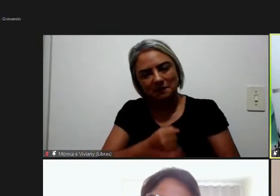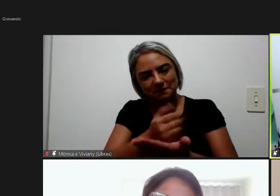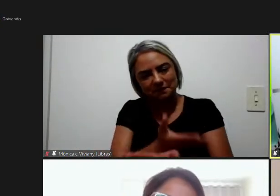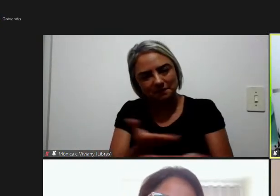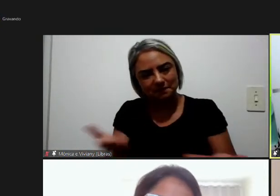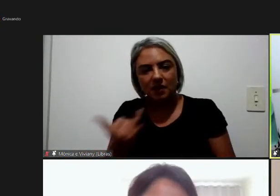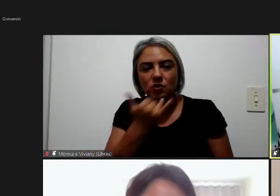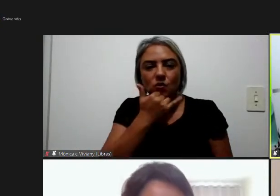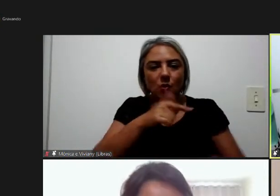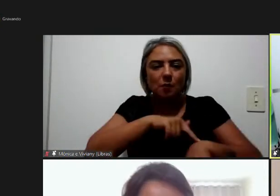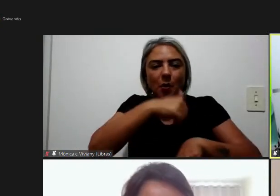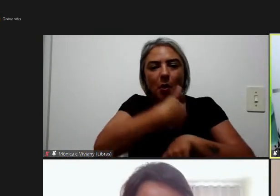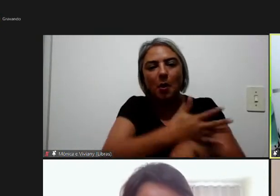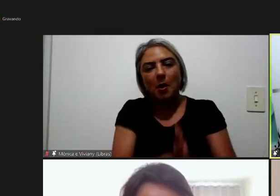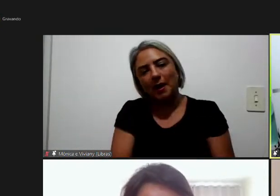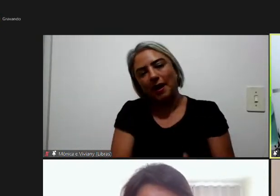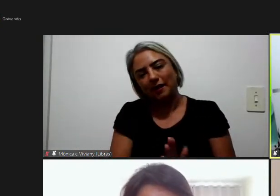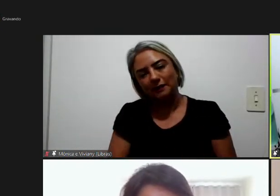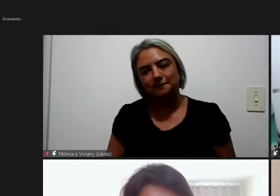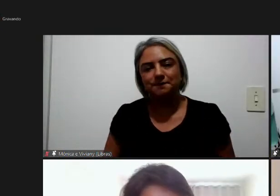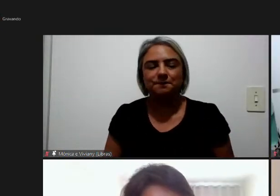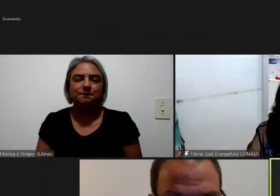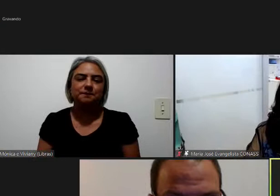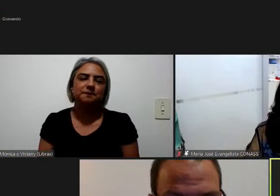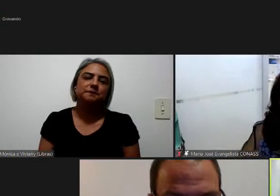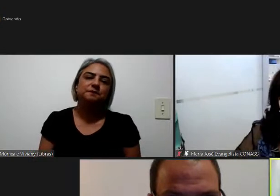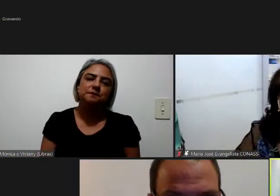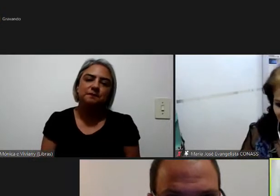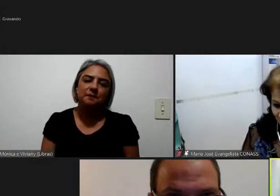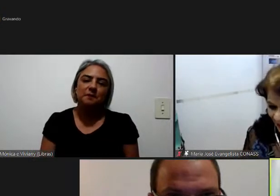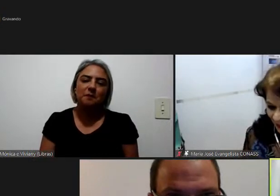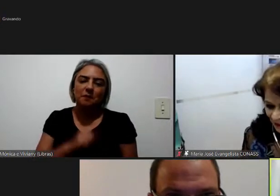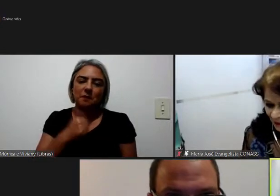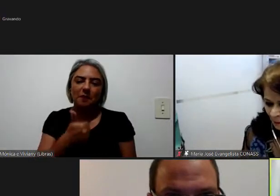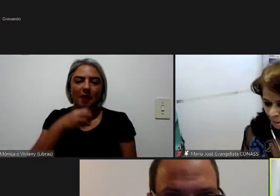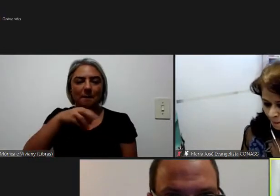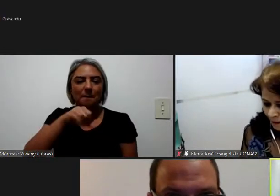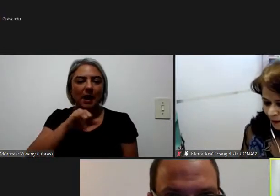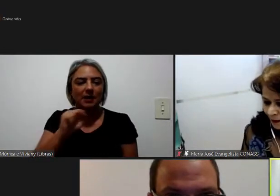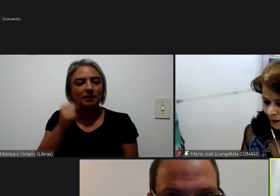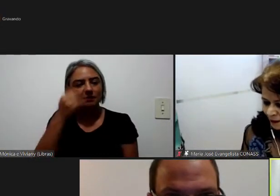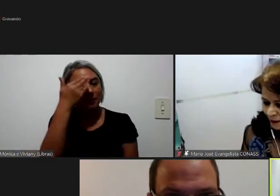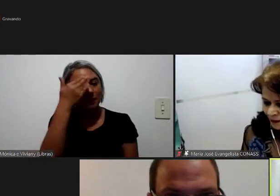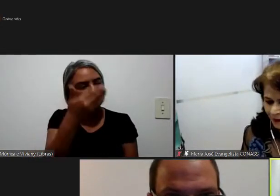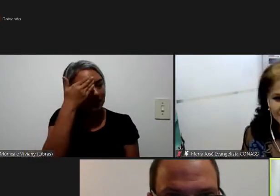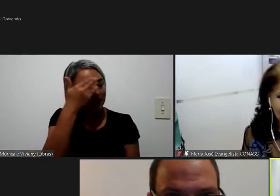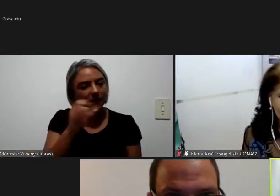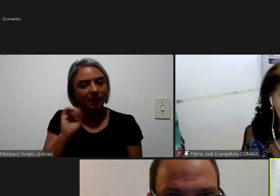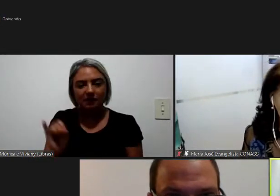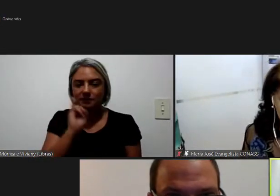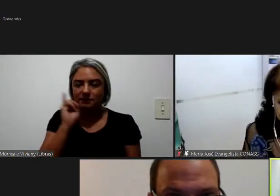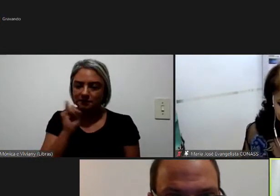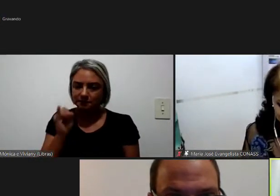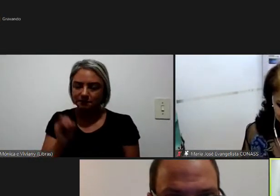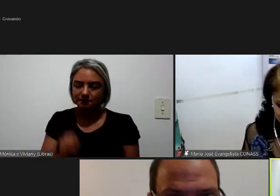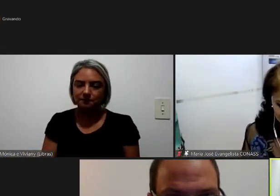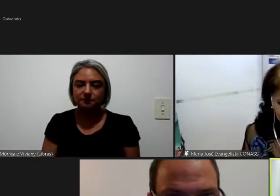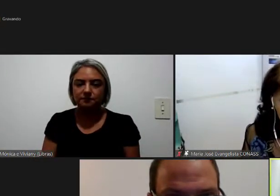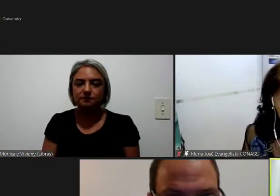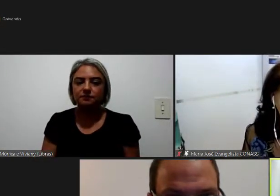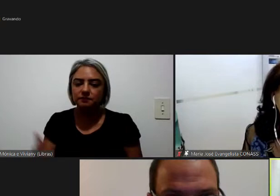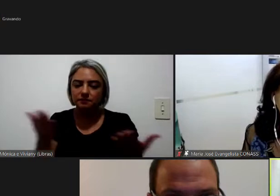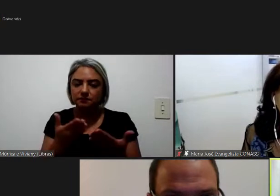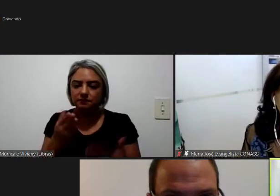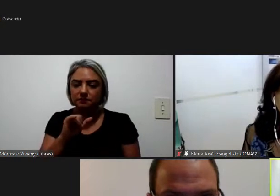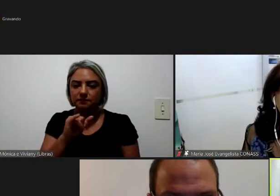was my contributions. I'm sorry for passing my time. Tudo bem, Maria José, muito obrigada pela sua Fine, Maria Jose, it's fine. Your contributions